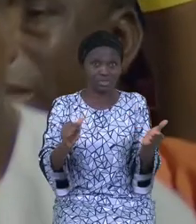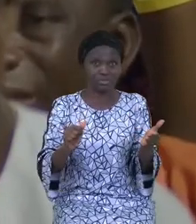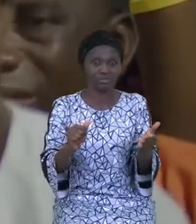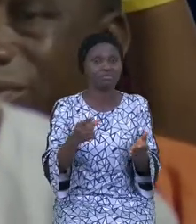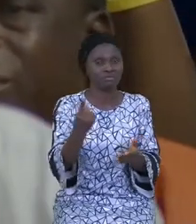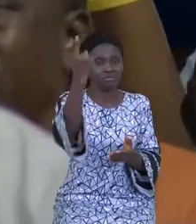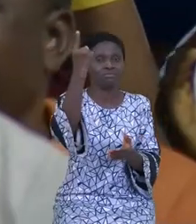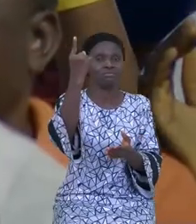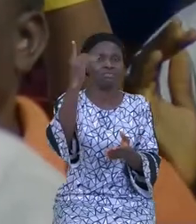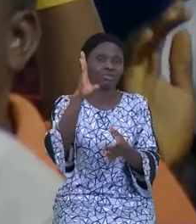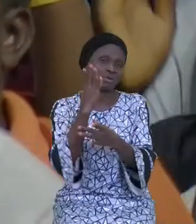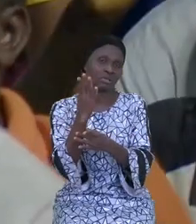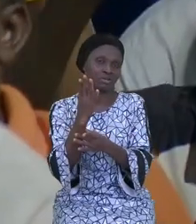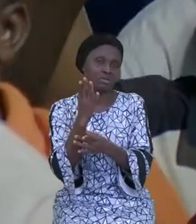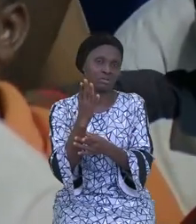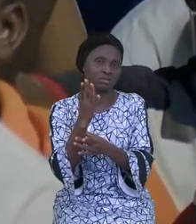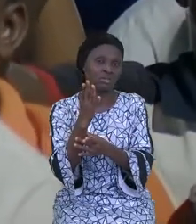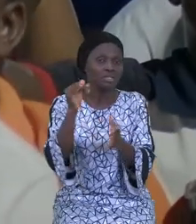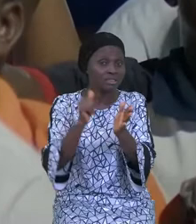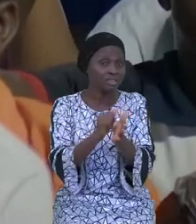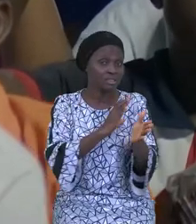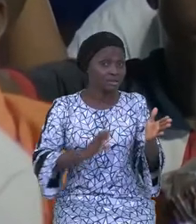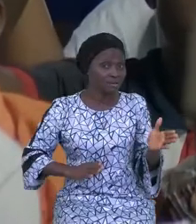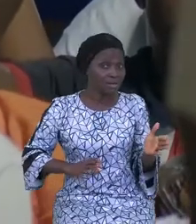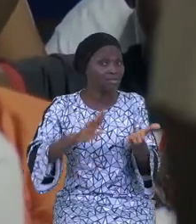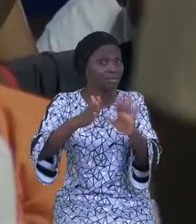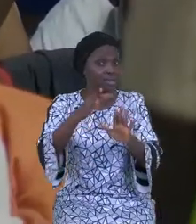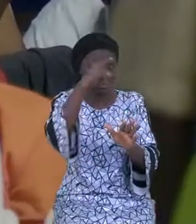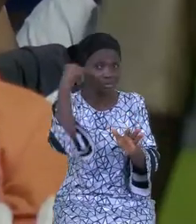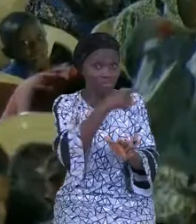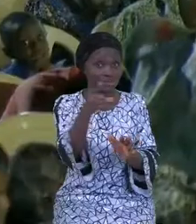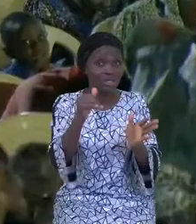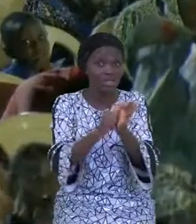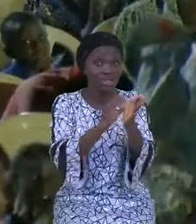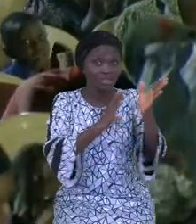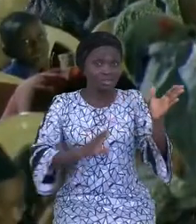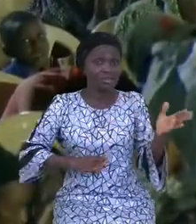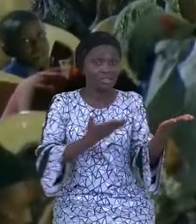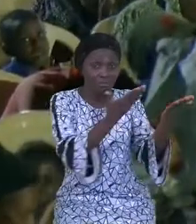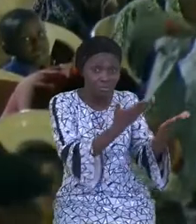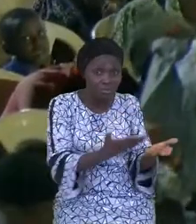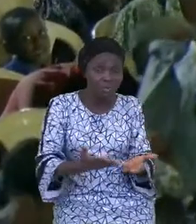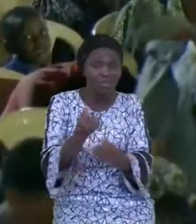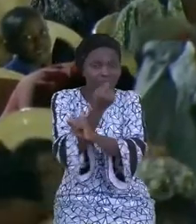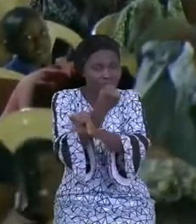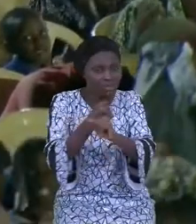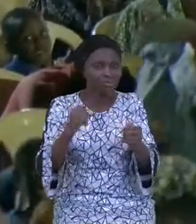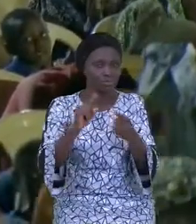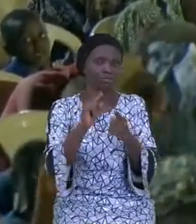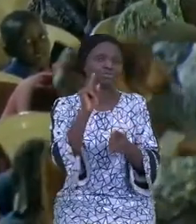believe Christ brought salvation to me. I believe the grace of God that